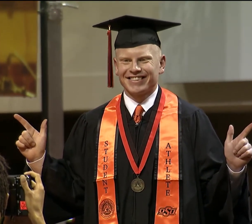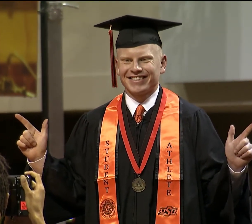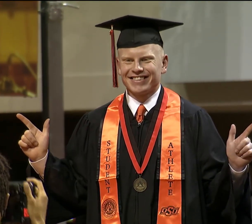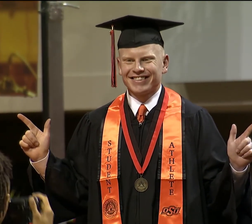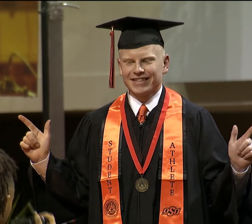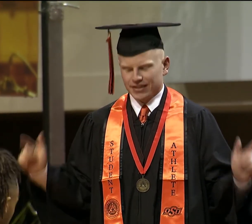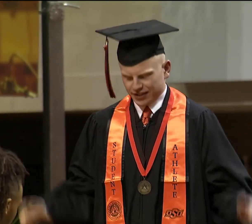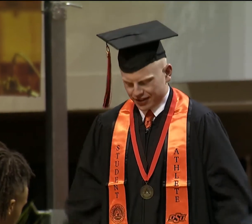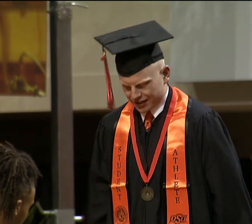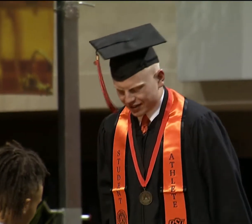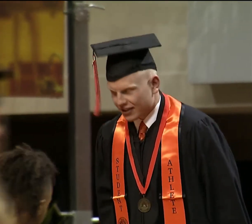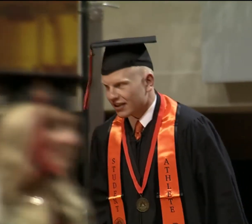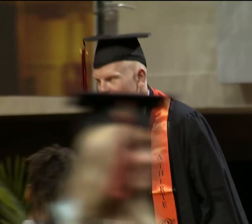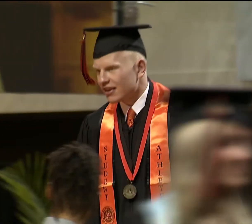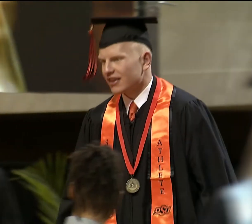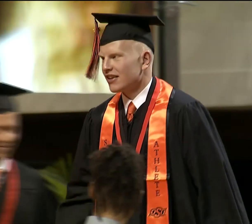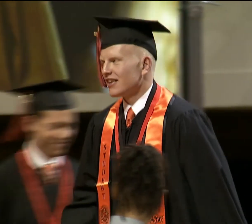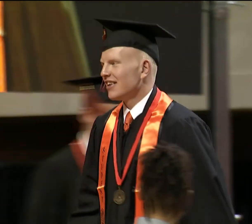Trayton Reeves.